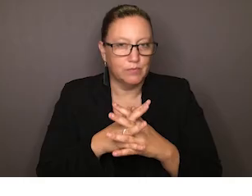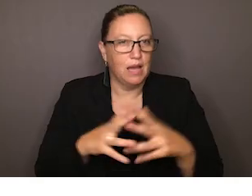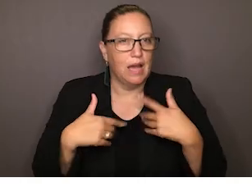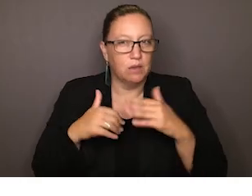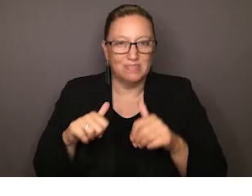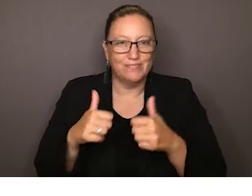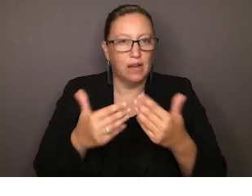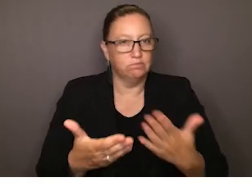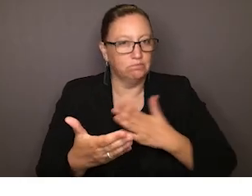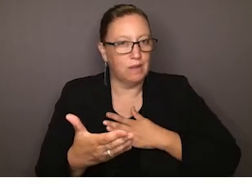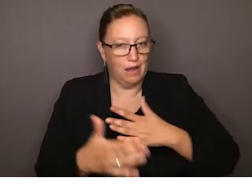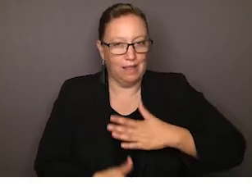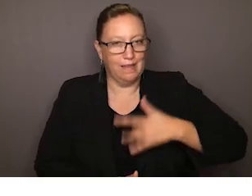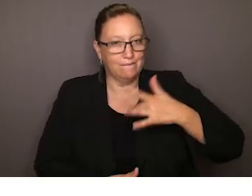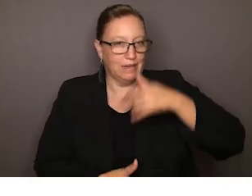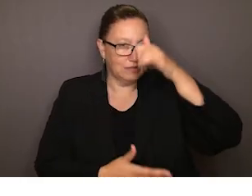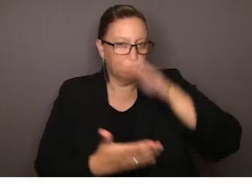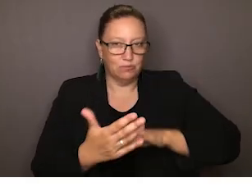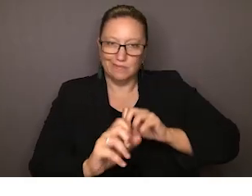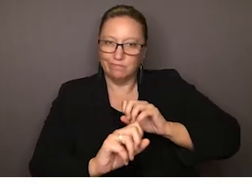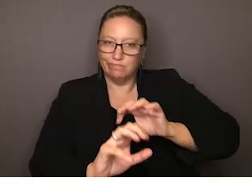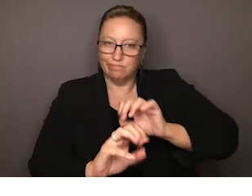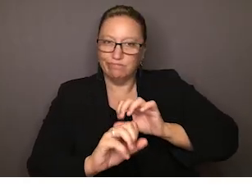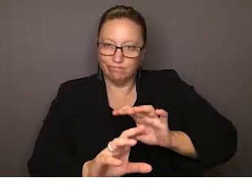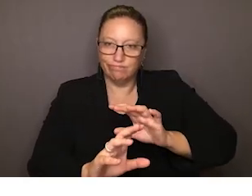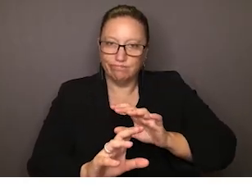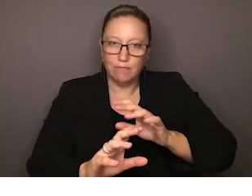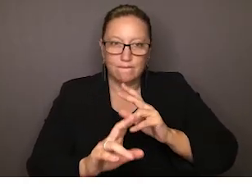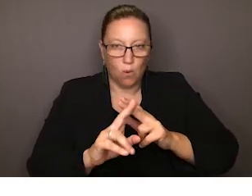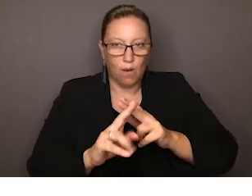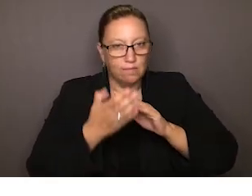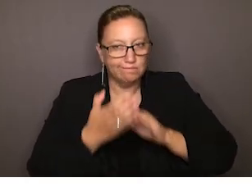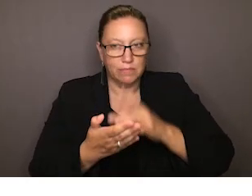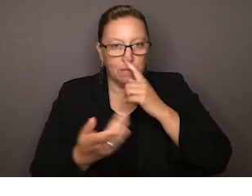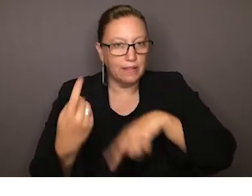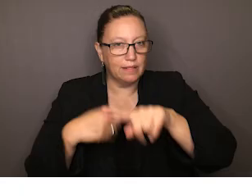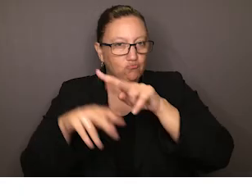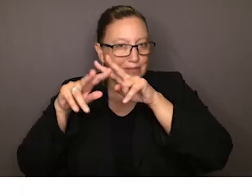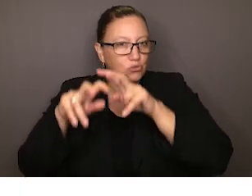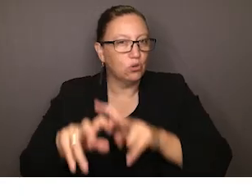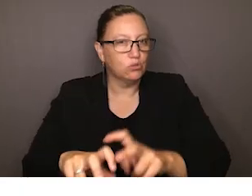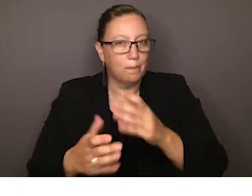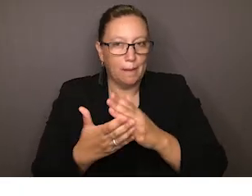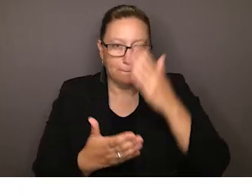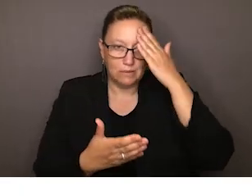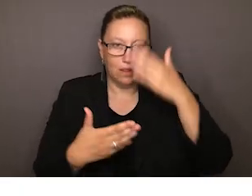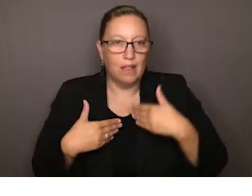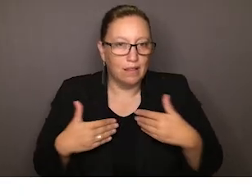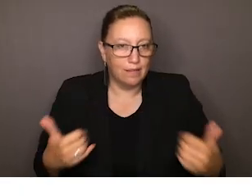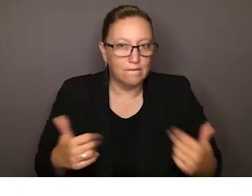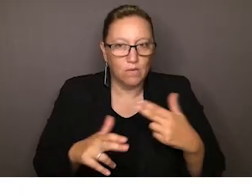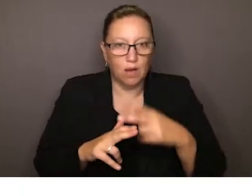where I provide lived experience and input to research programs on